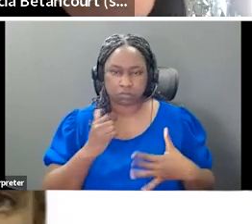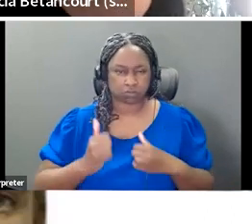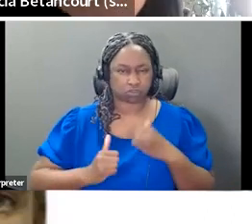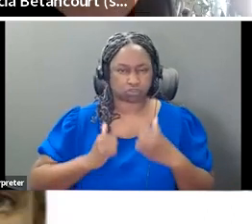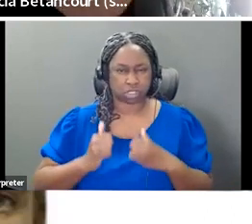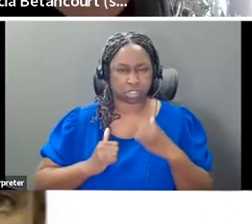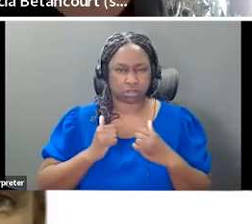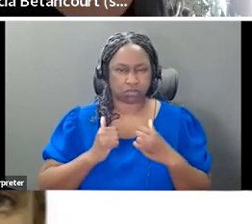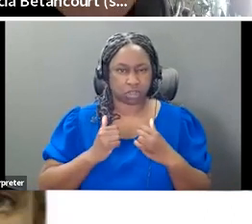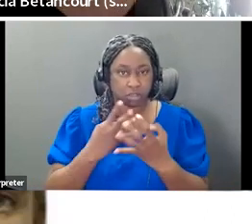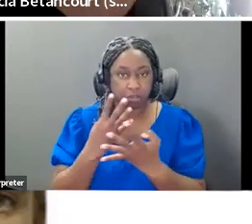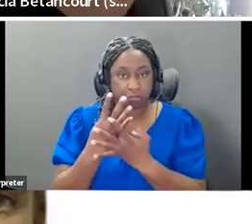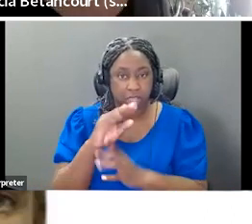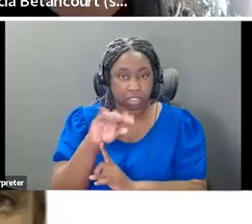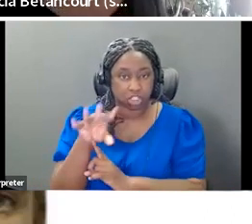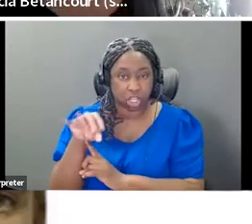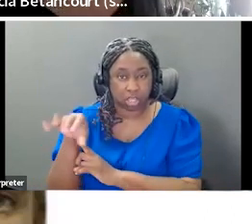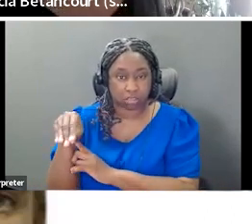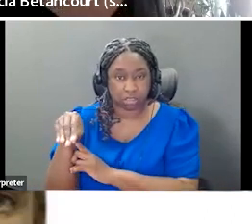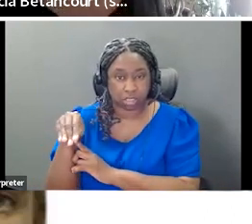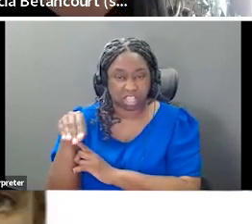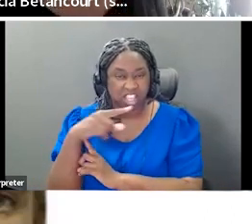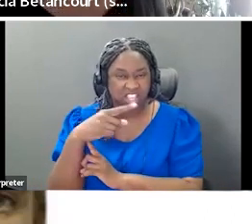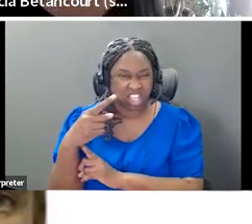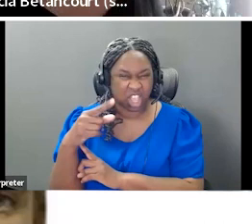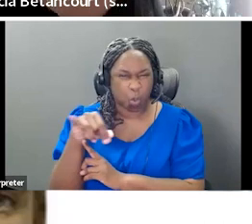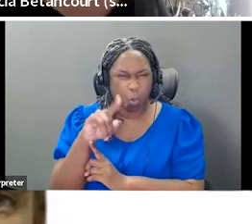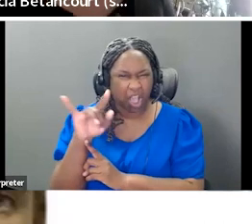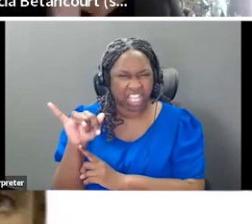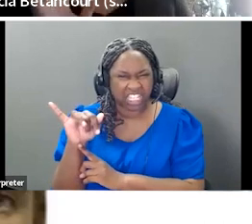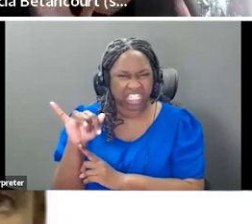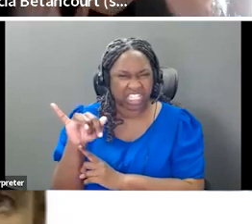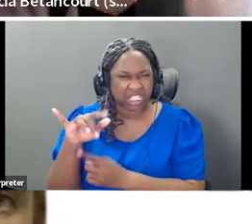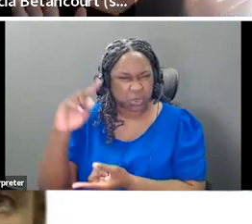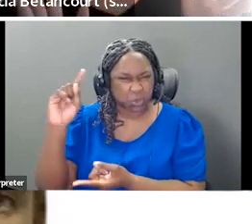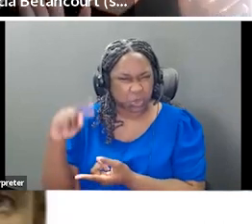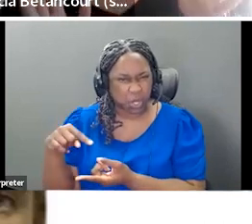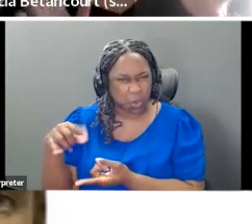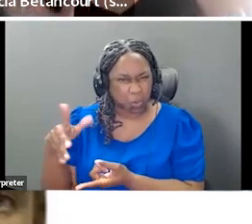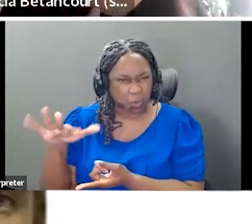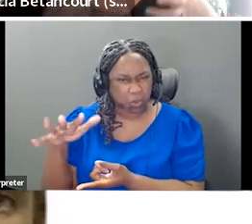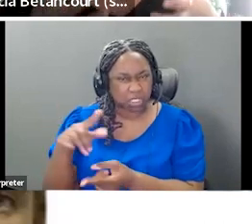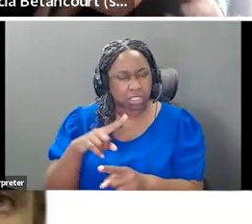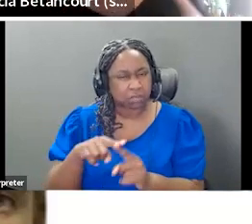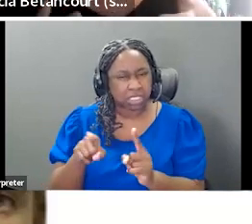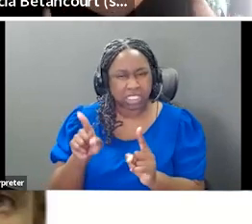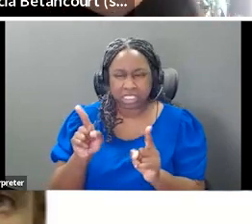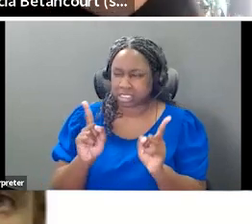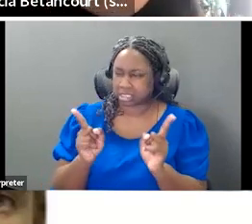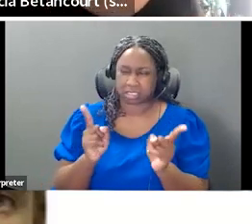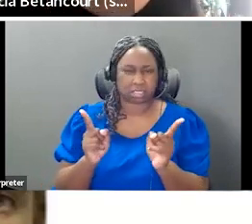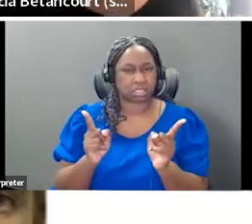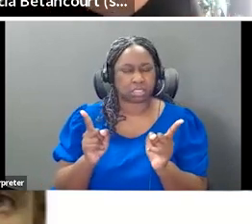mug shots. The quality of the photo is very low. All of this together really works